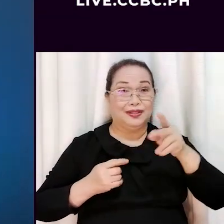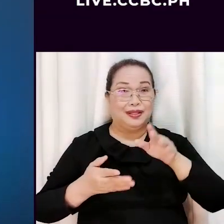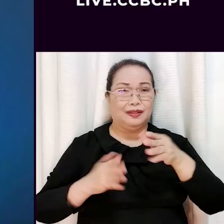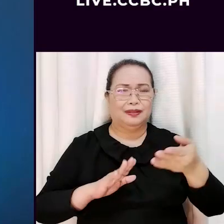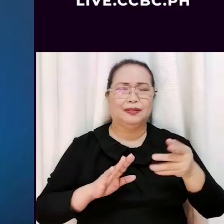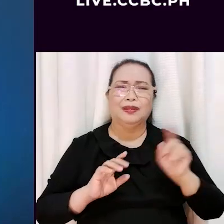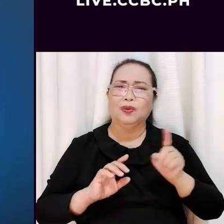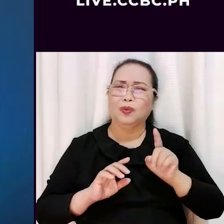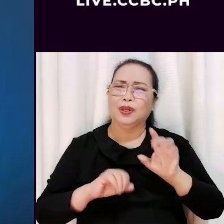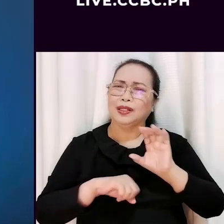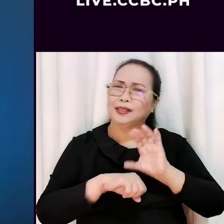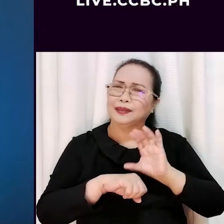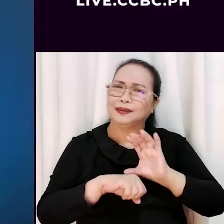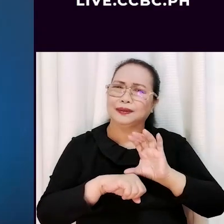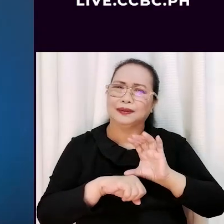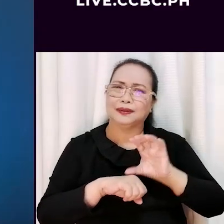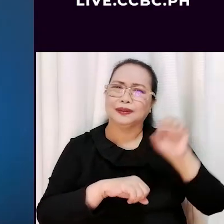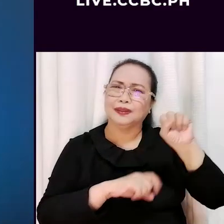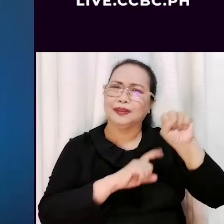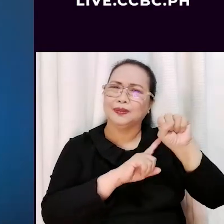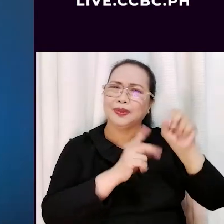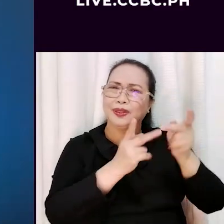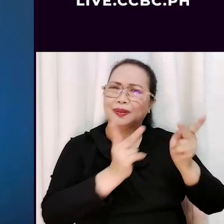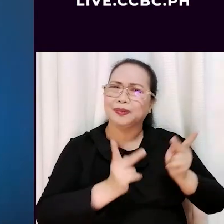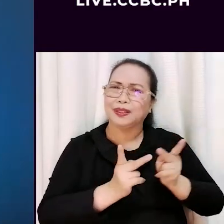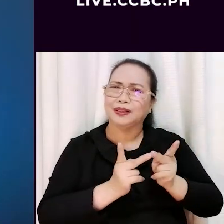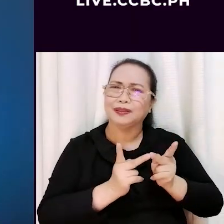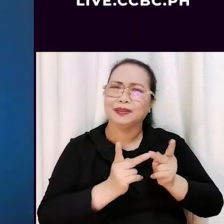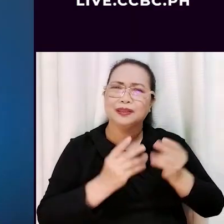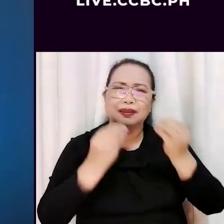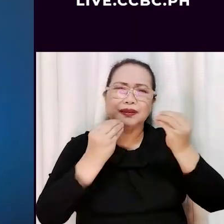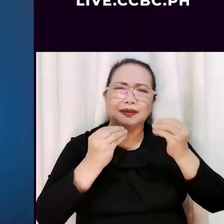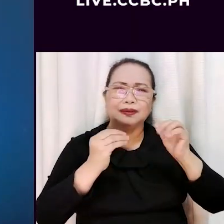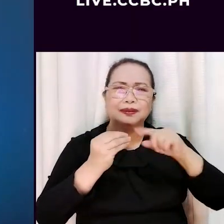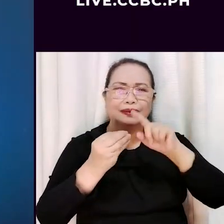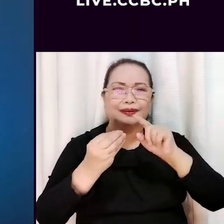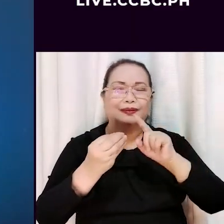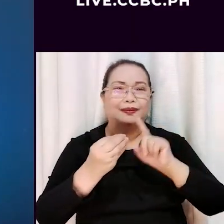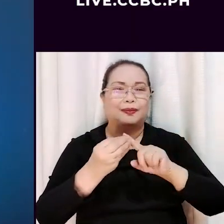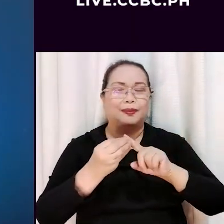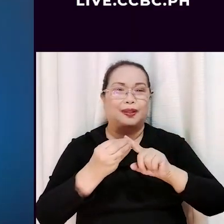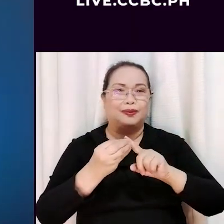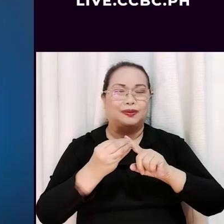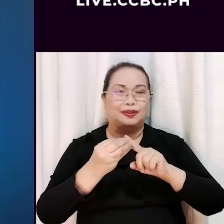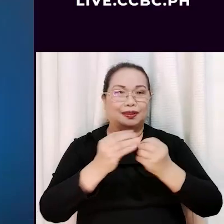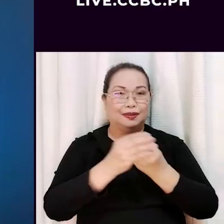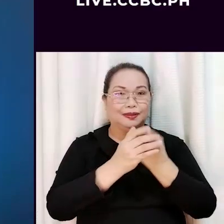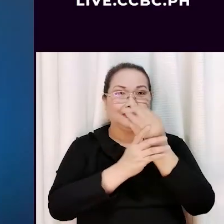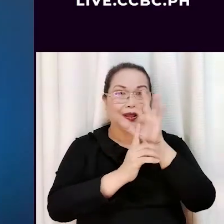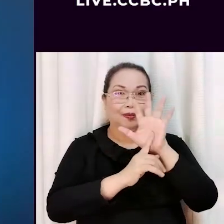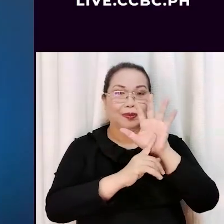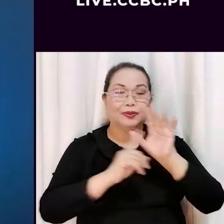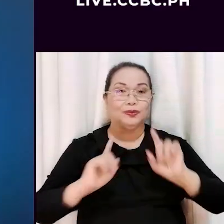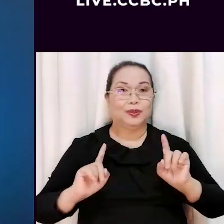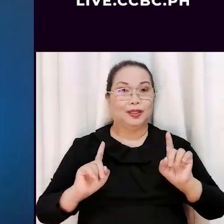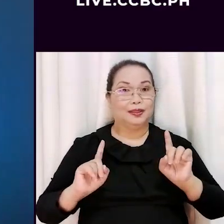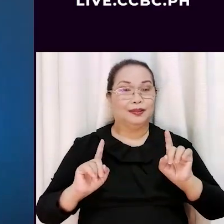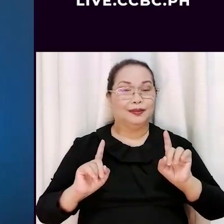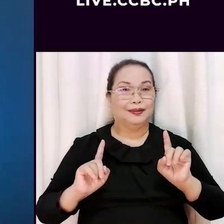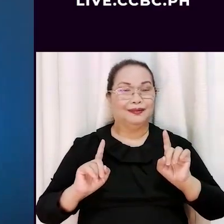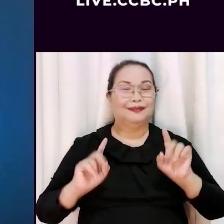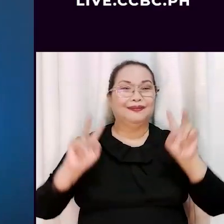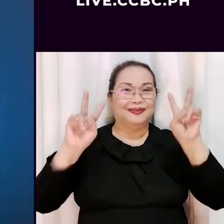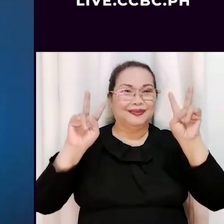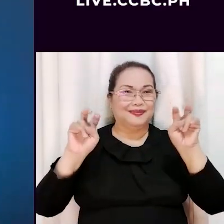What does the church in Smyrna teach us today about emerge? Well, this is our